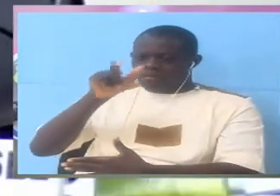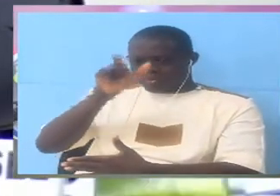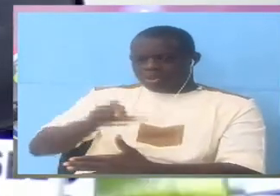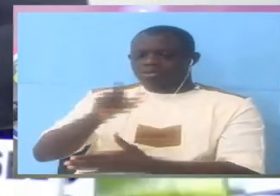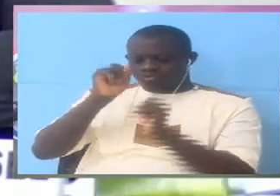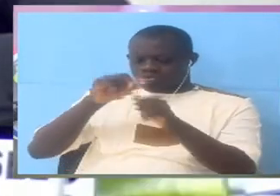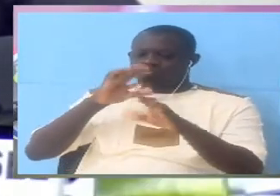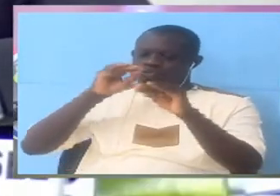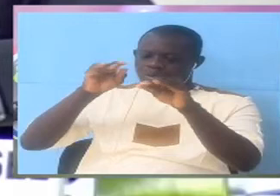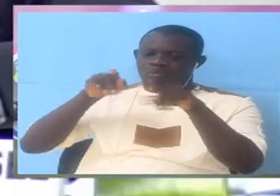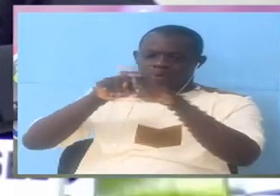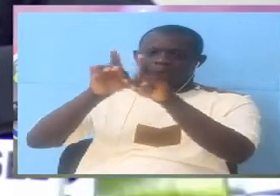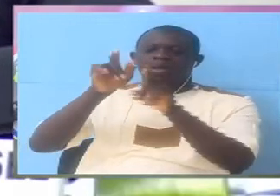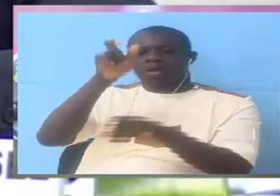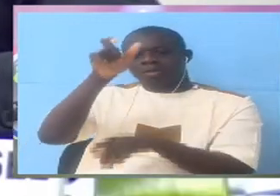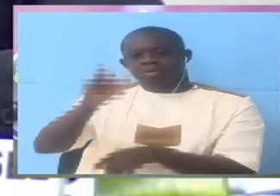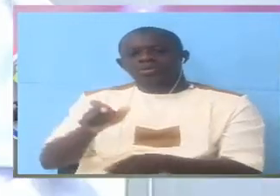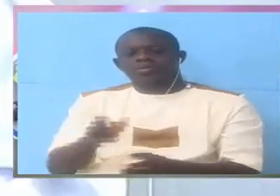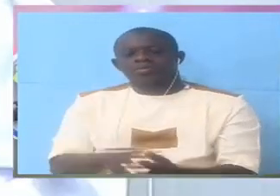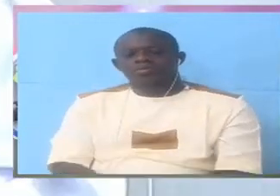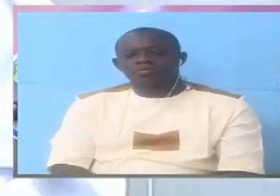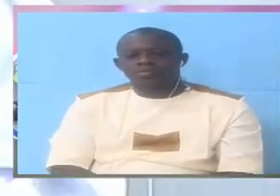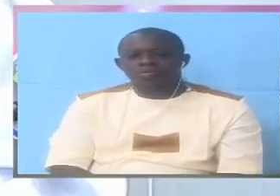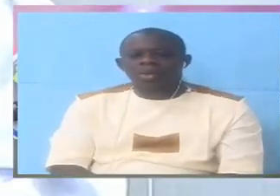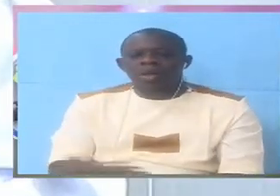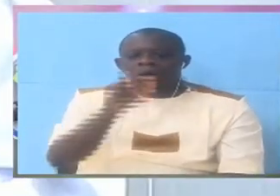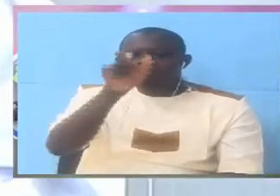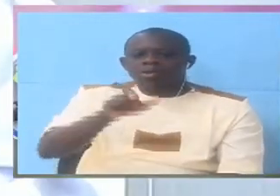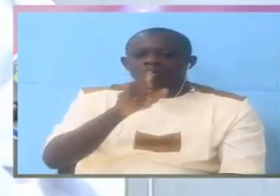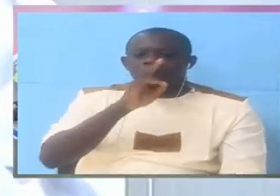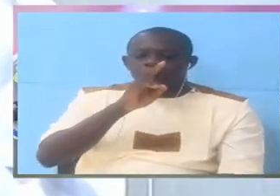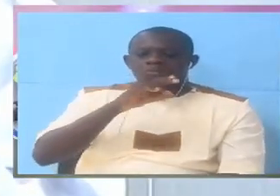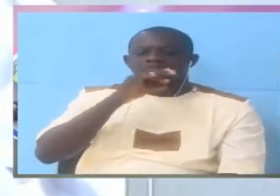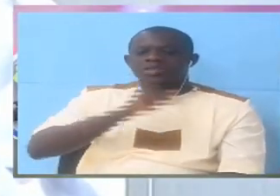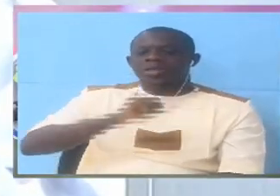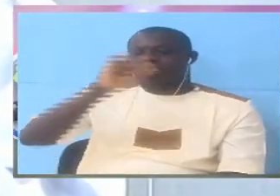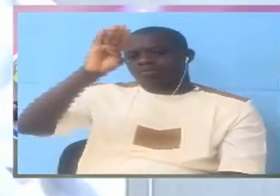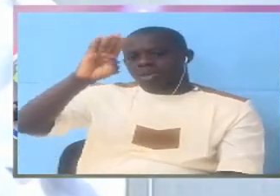Person. And who was that person? That person was Mr. Barry.